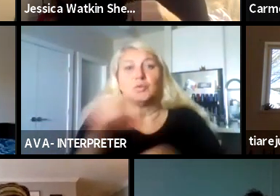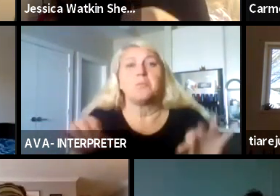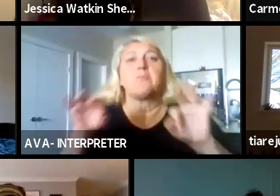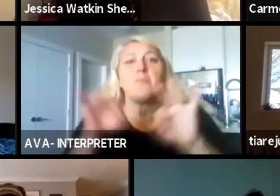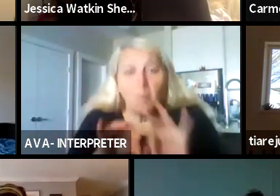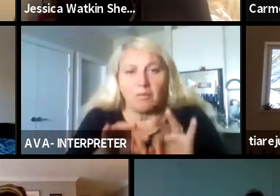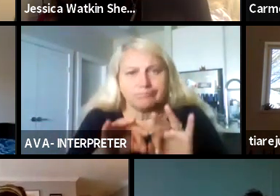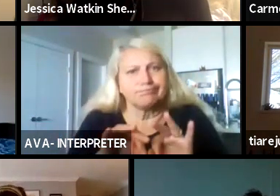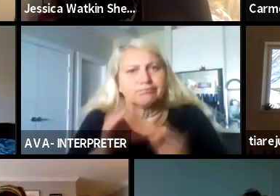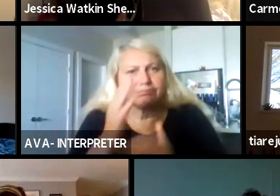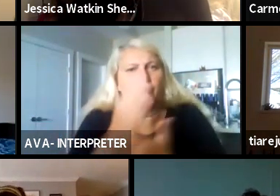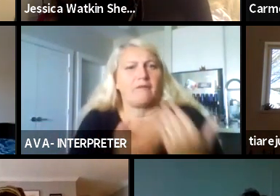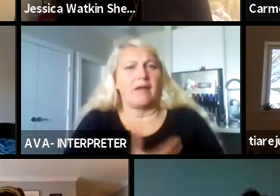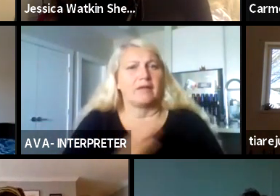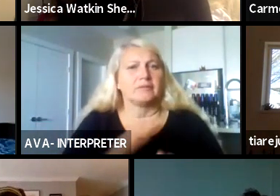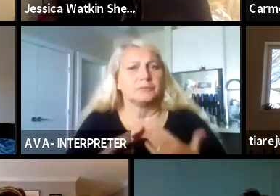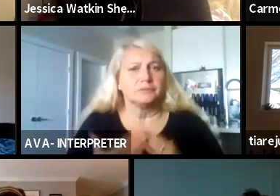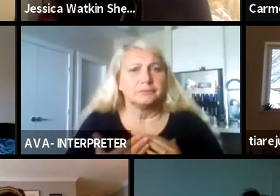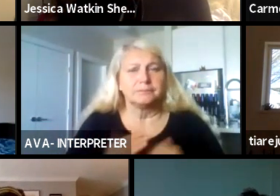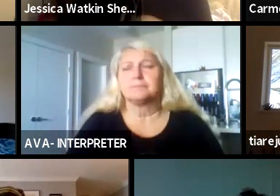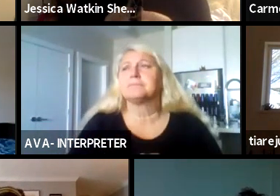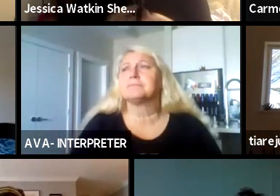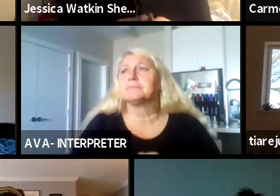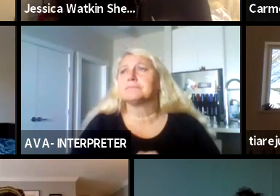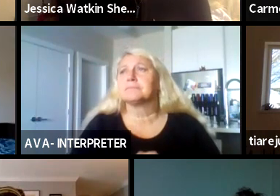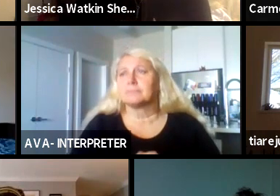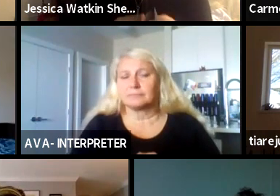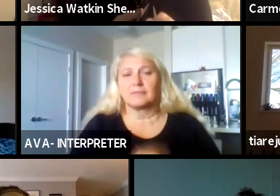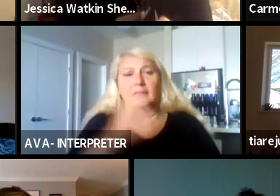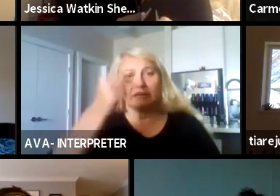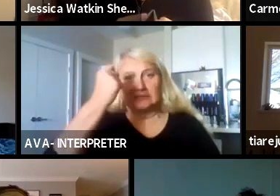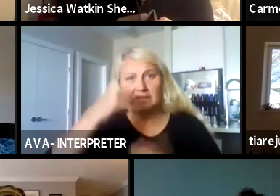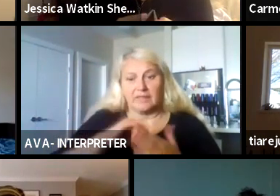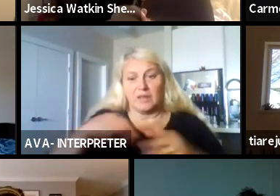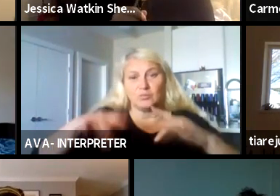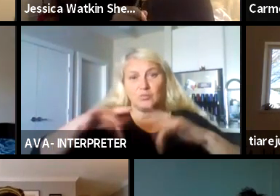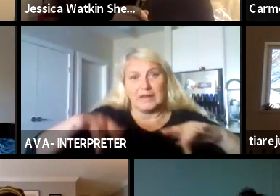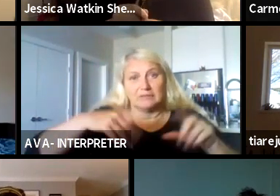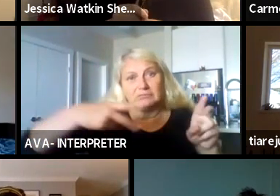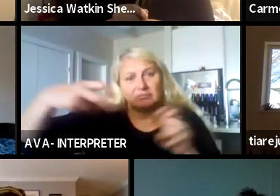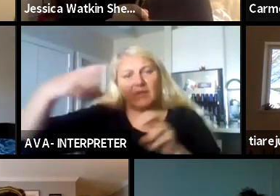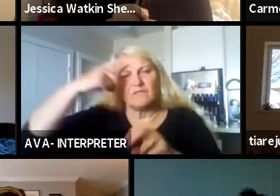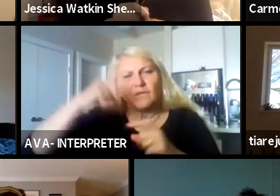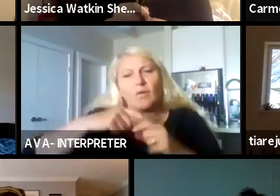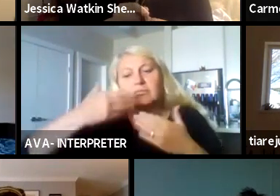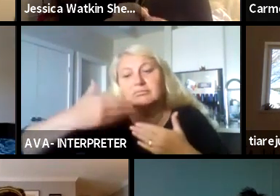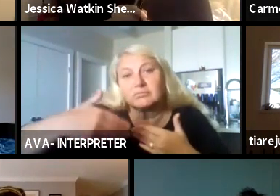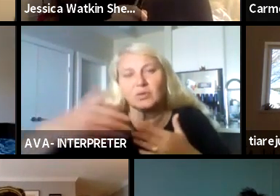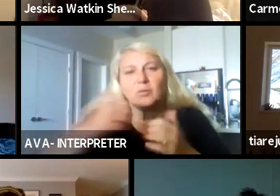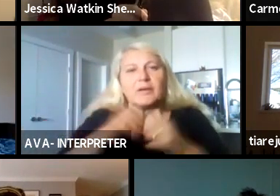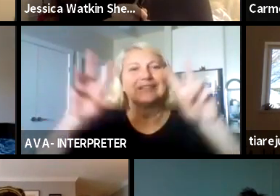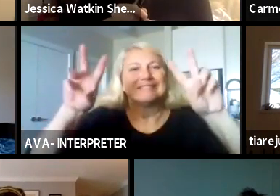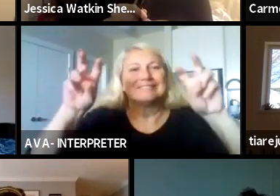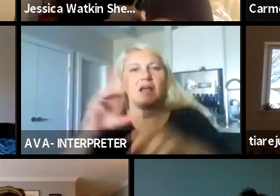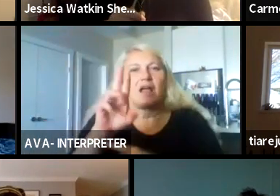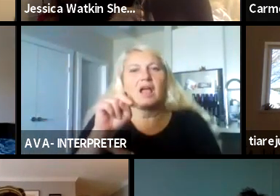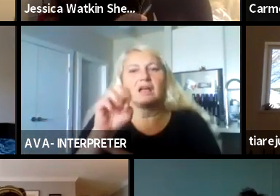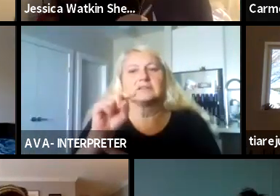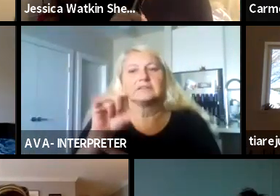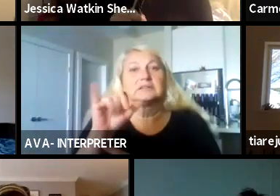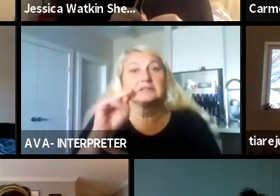community. And a recording of this event will be available for future viewing through the Unsettling Dramaturgy Facebook